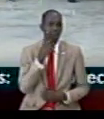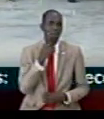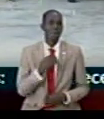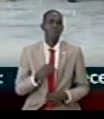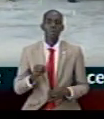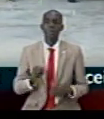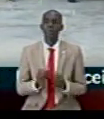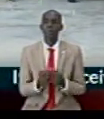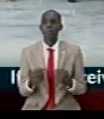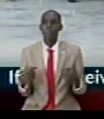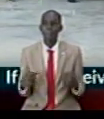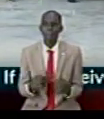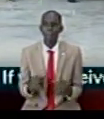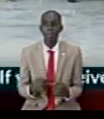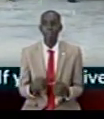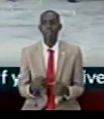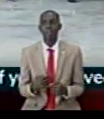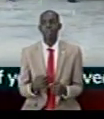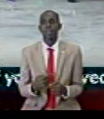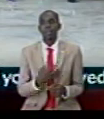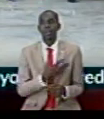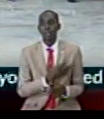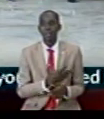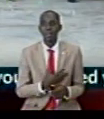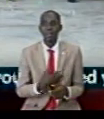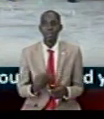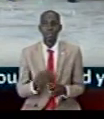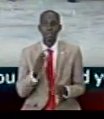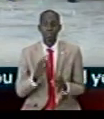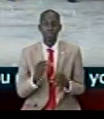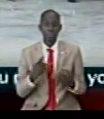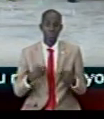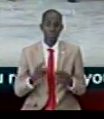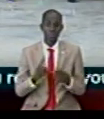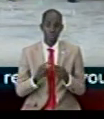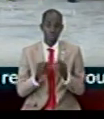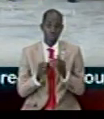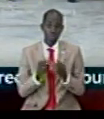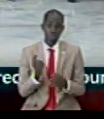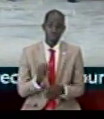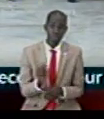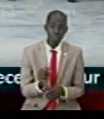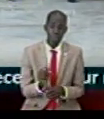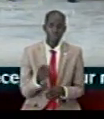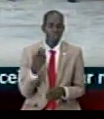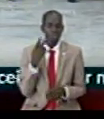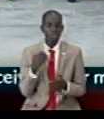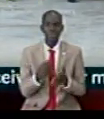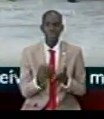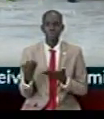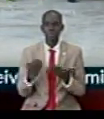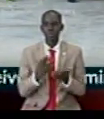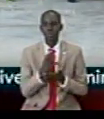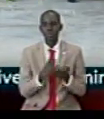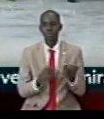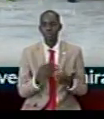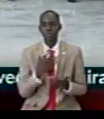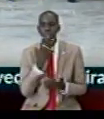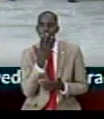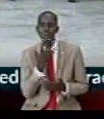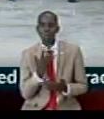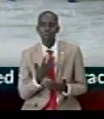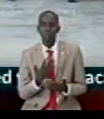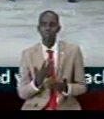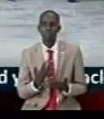came out, it would be hard and black or green in color with blood stain in it. So we went to several